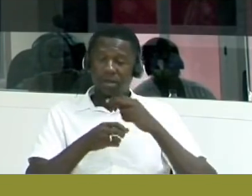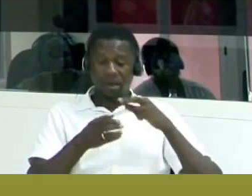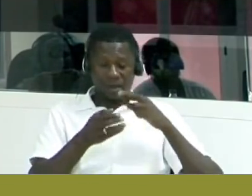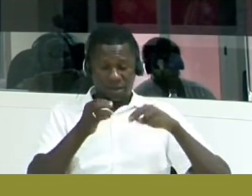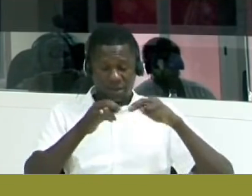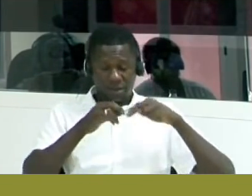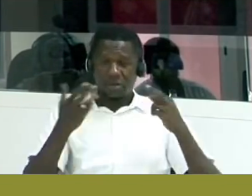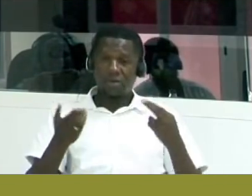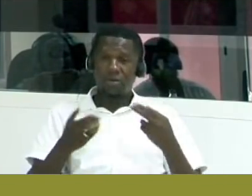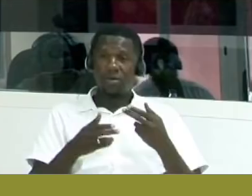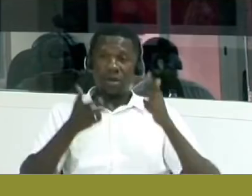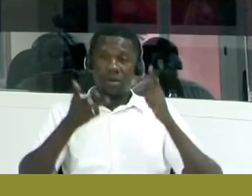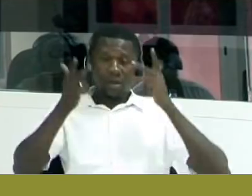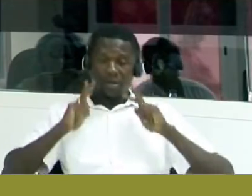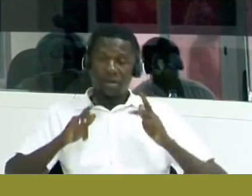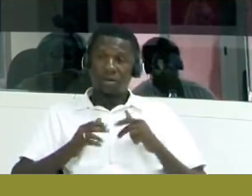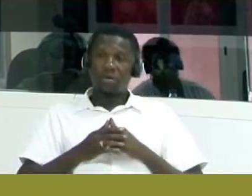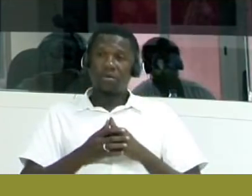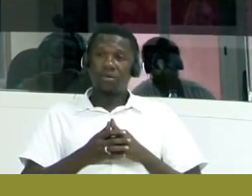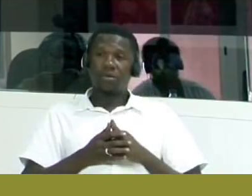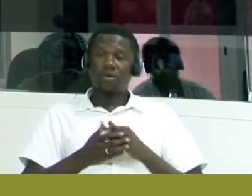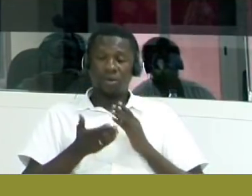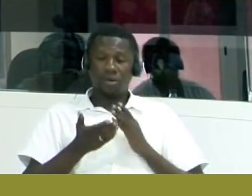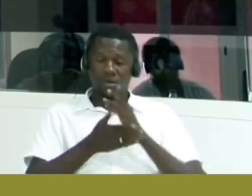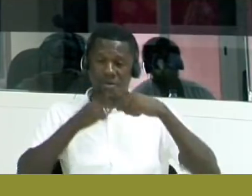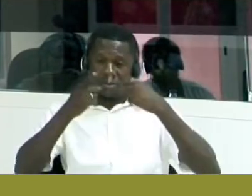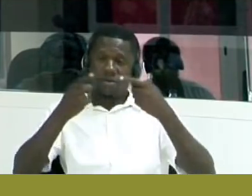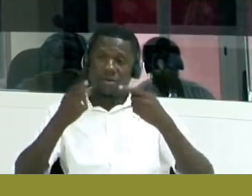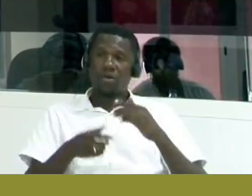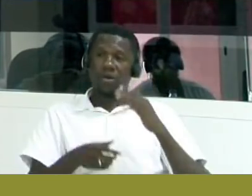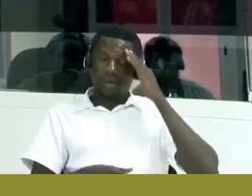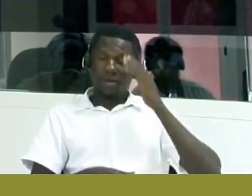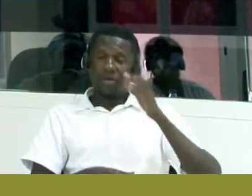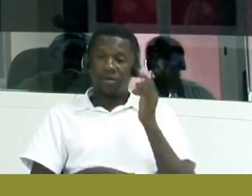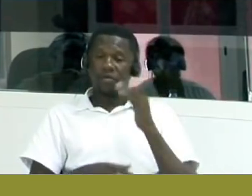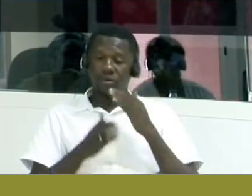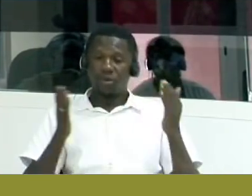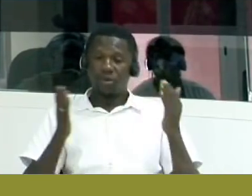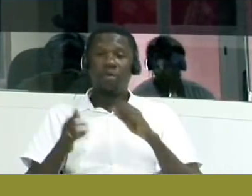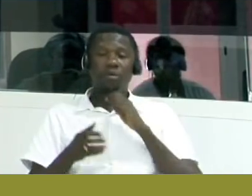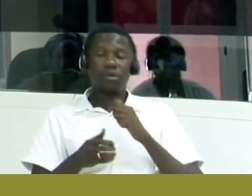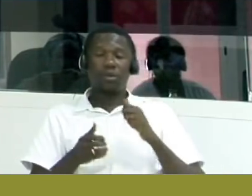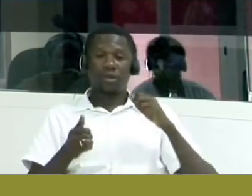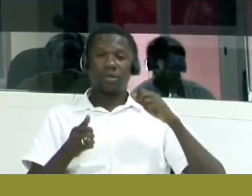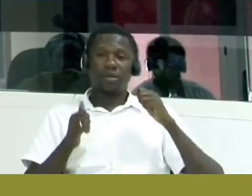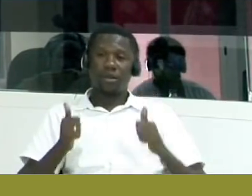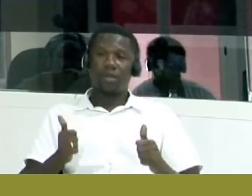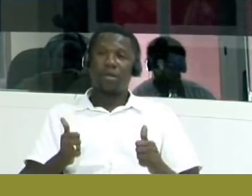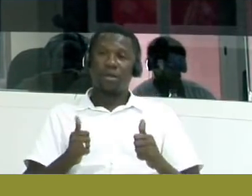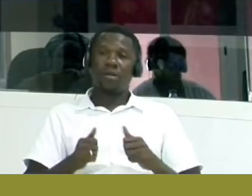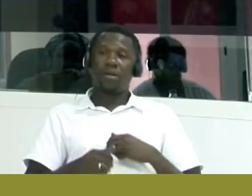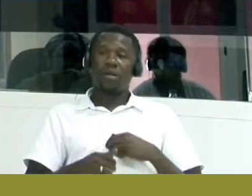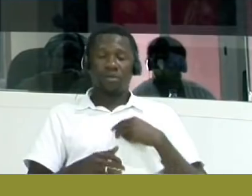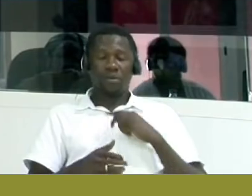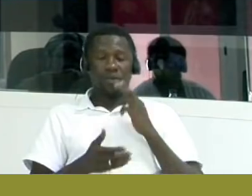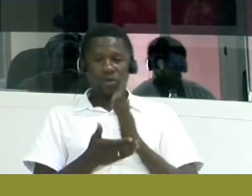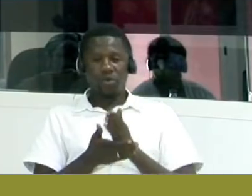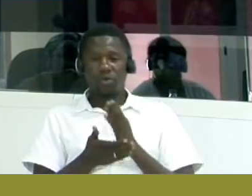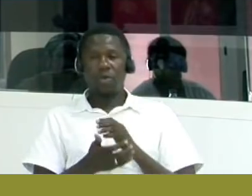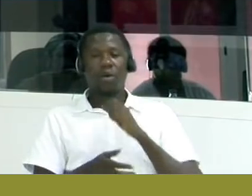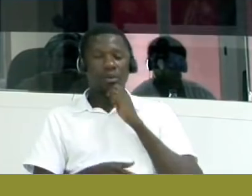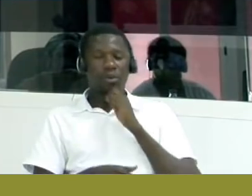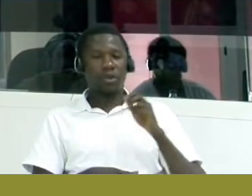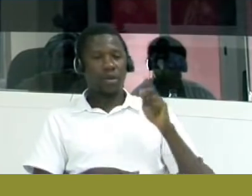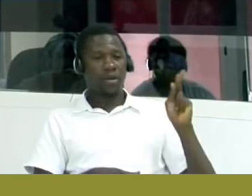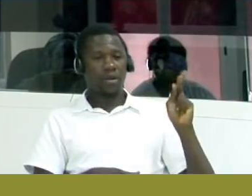Council, you wanted the matter. Can we continue? Yes, thank you very much, Mr. Chair. I am sure Mr. King would